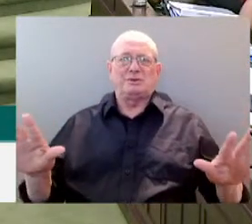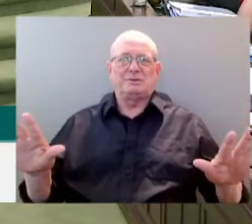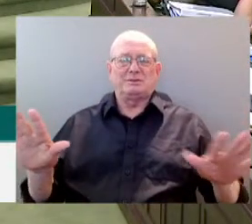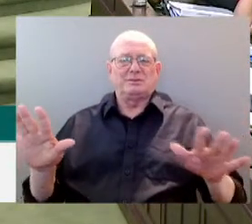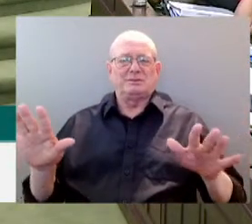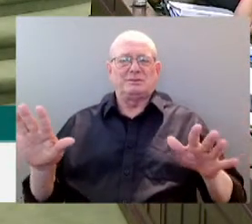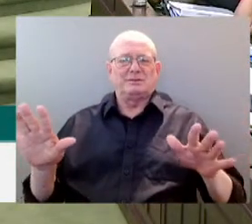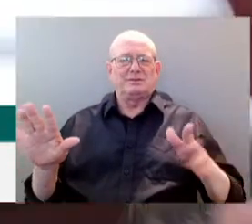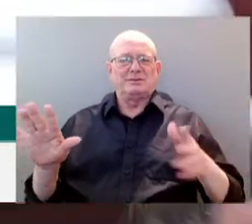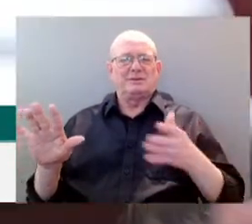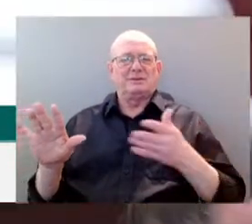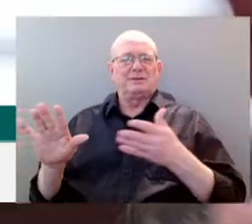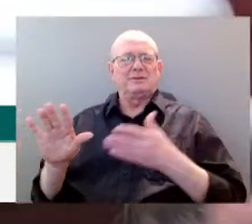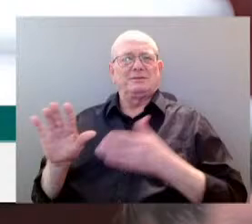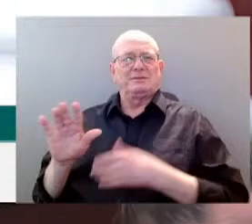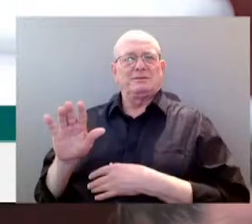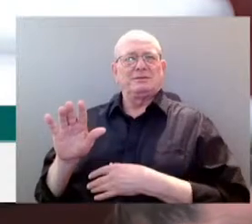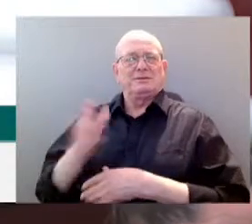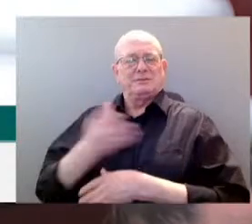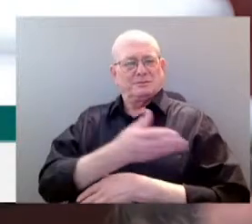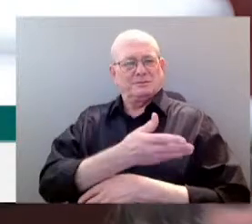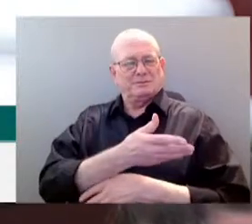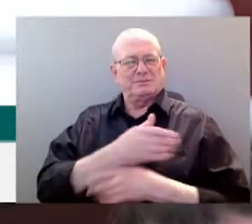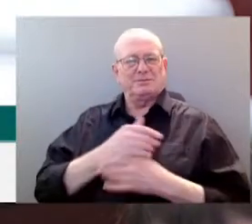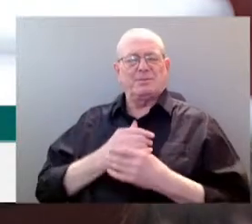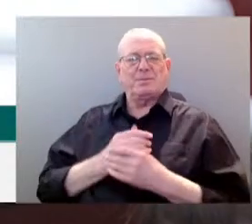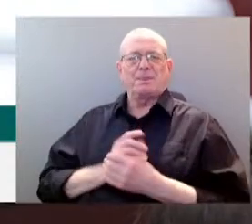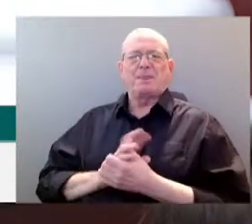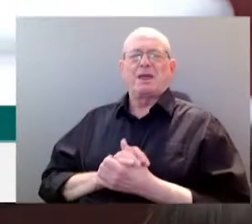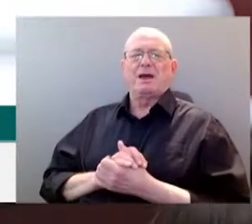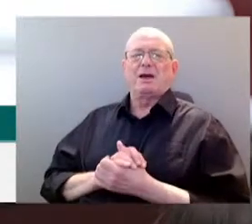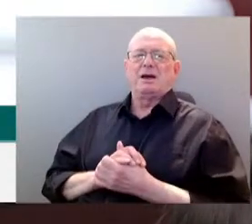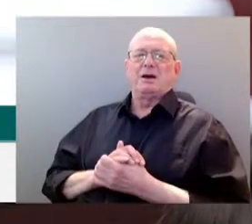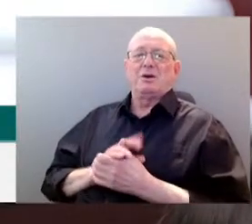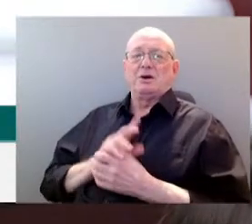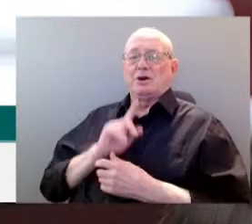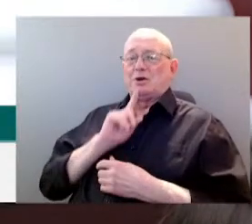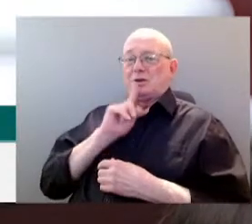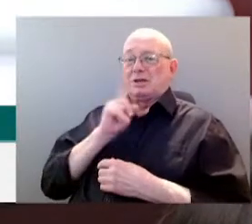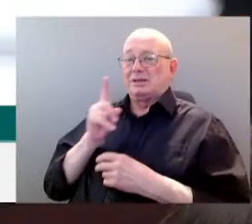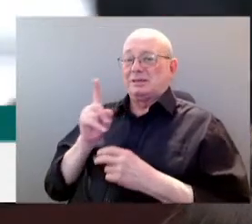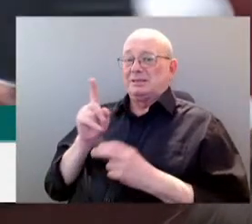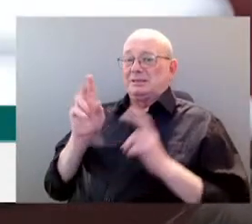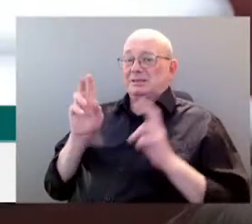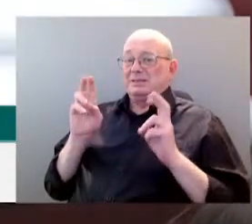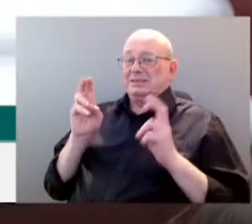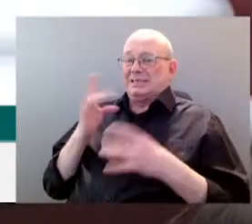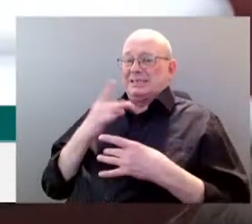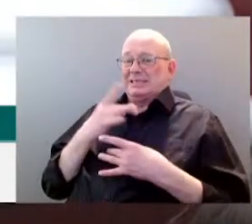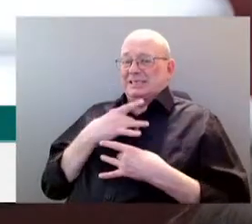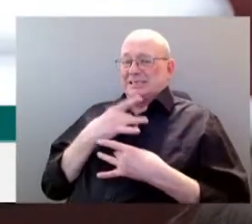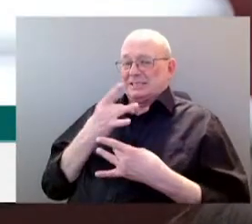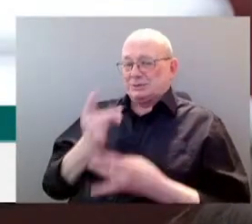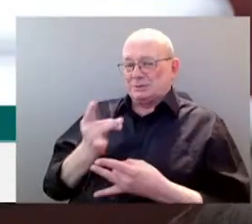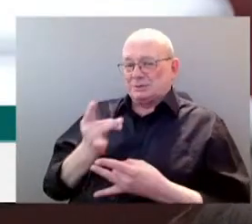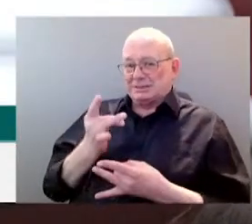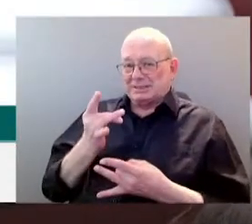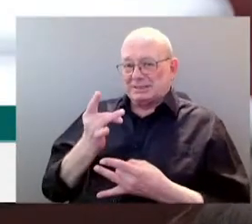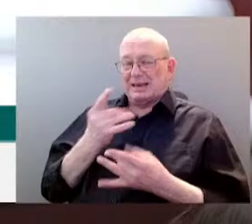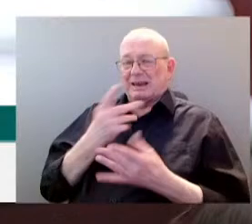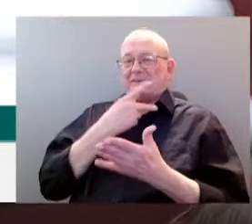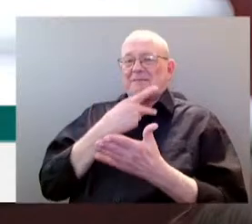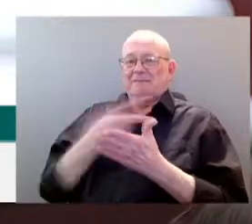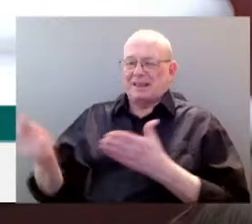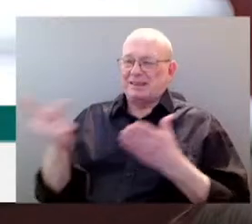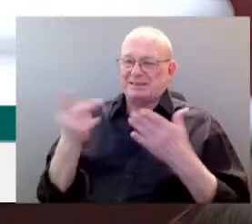is the one with the call uh quote a really interesting trajectory of another failed attempt and given that this critic